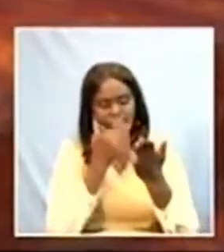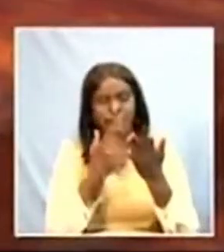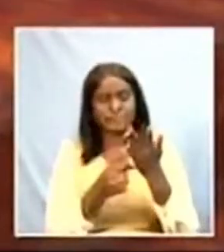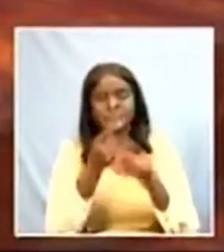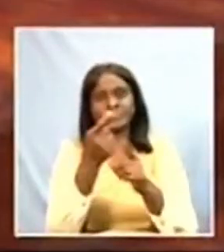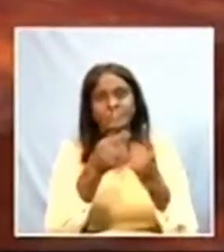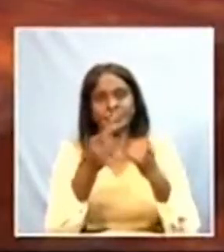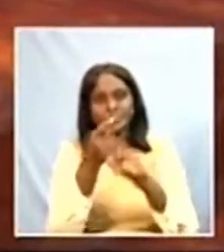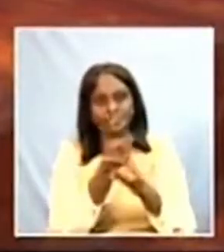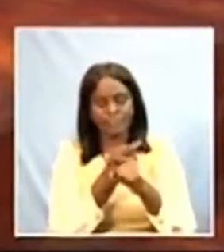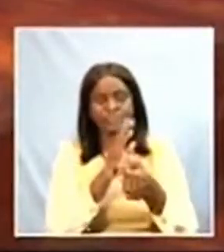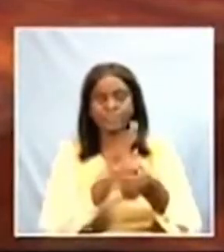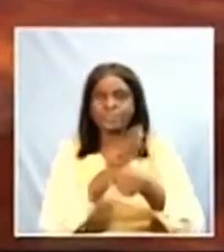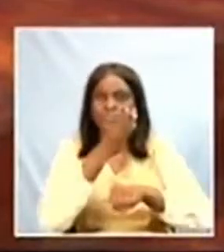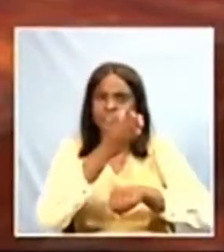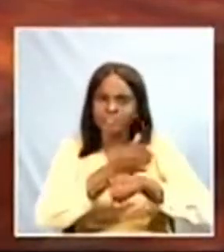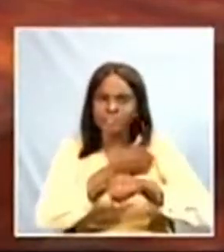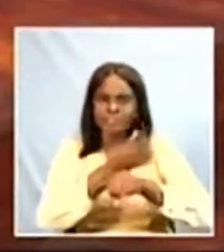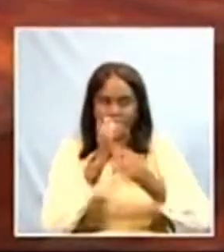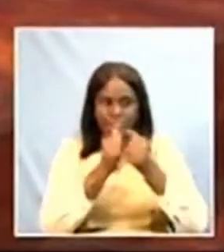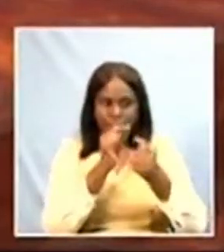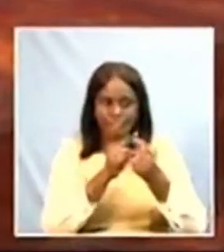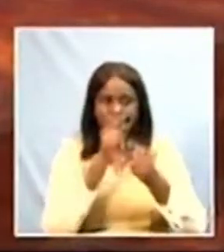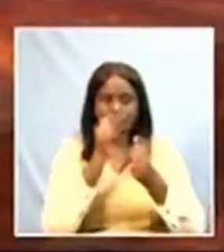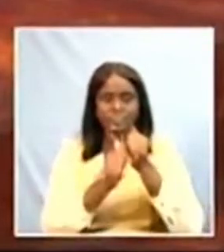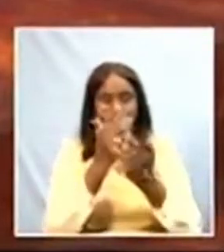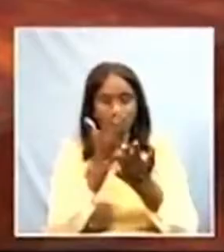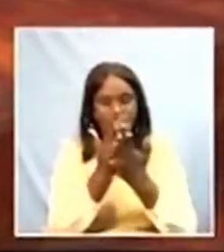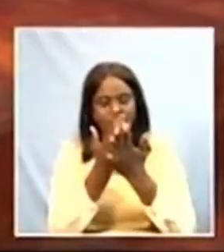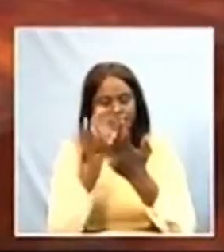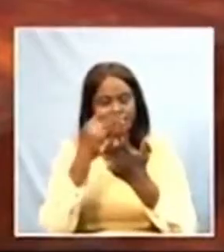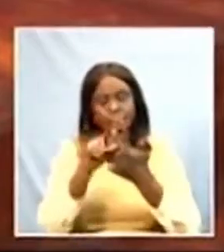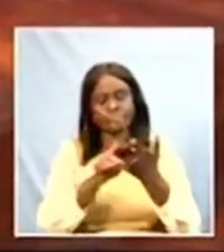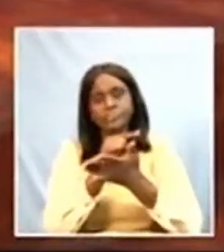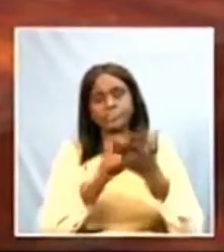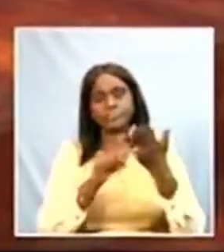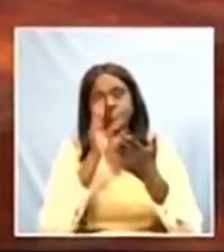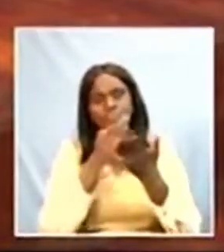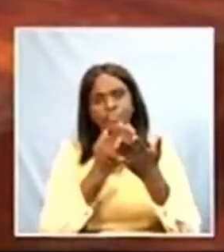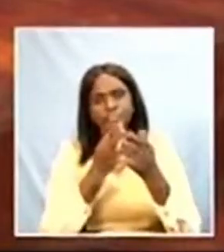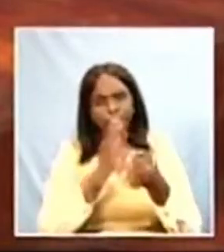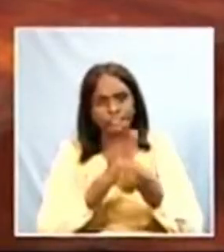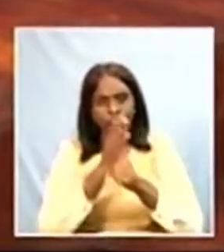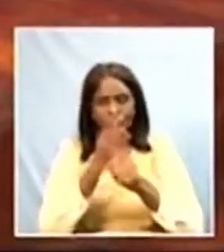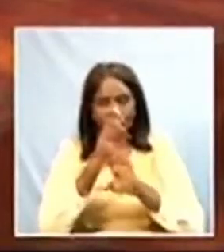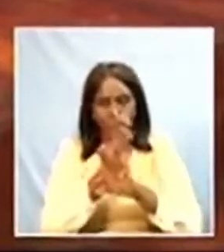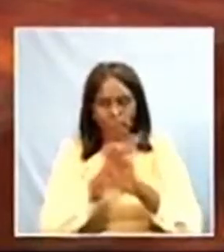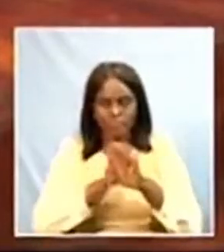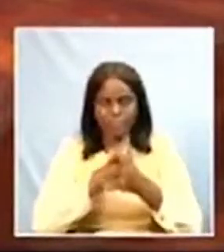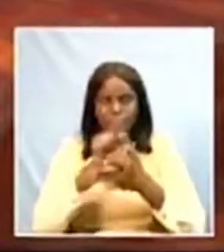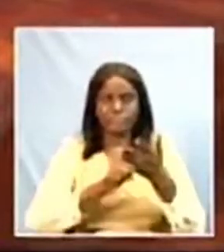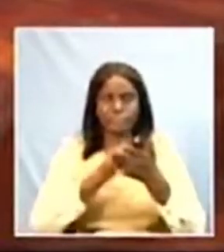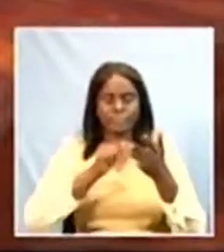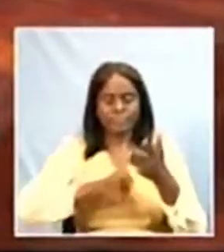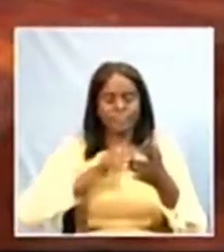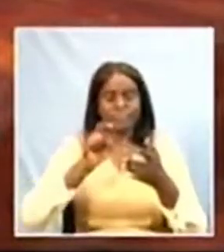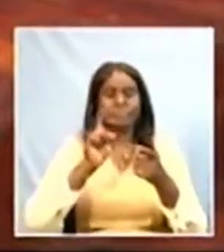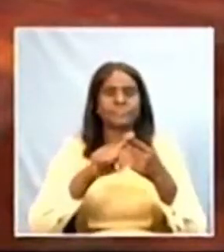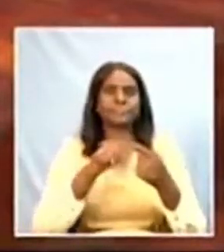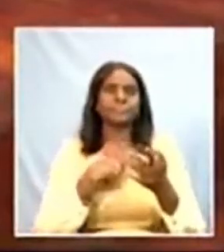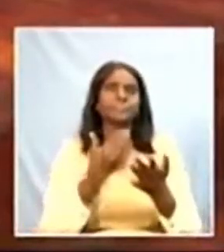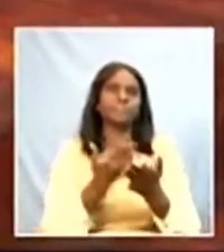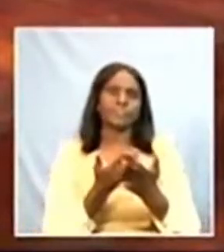come after, because this was the recommendation for termination. Then before we terminate, we need to come up with